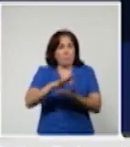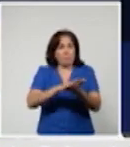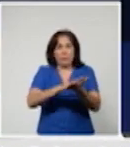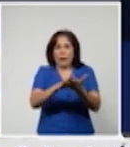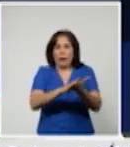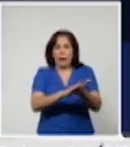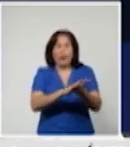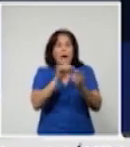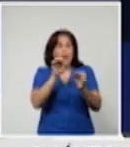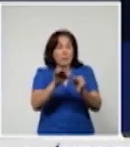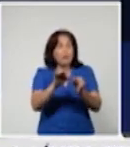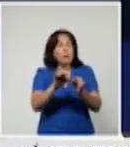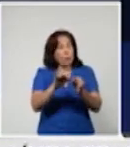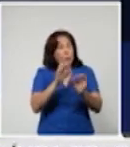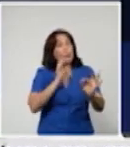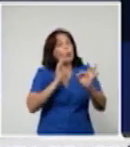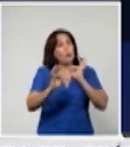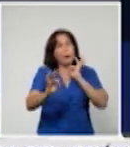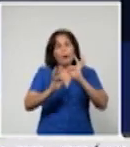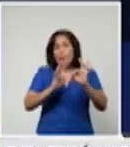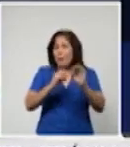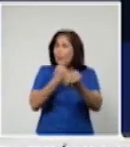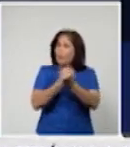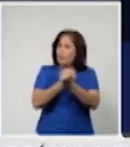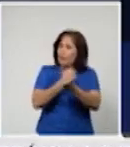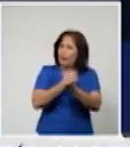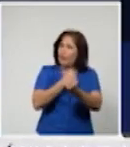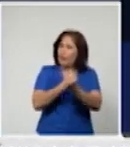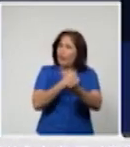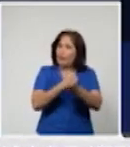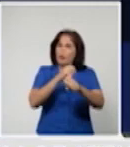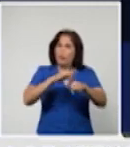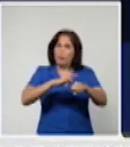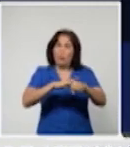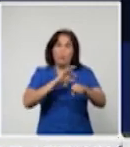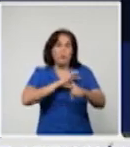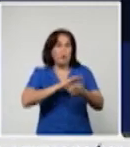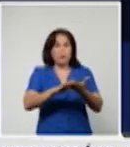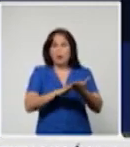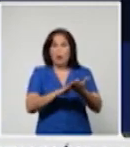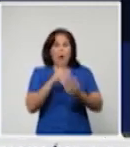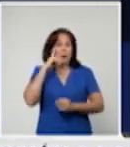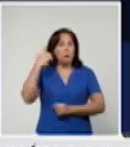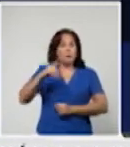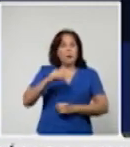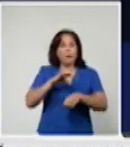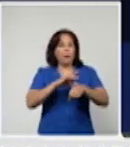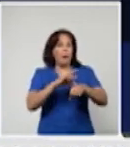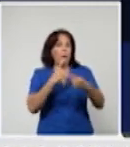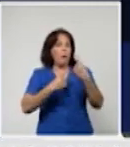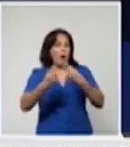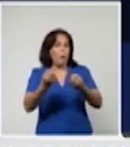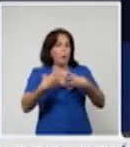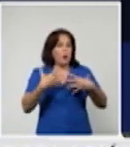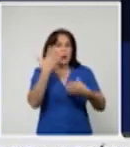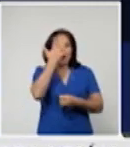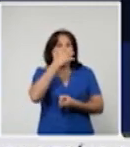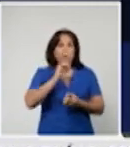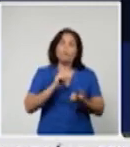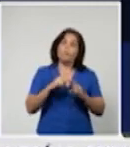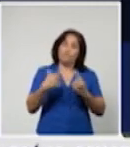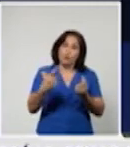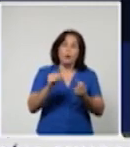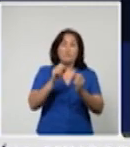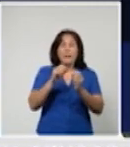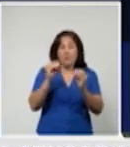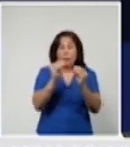60. Yesterday, 2 individuals under the age of 20 were also diagnosed with the virus, bringing the total